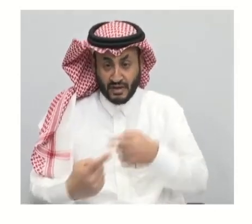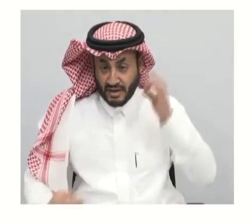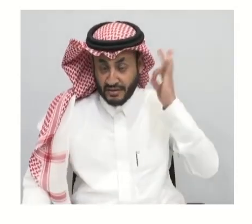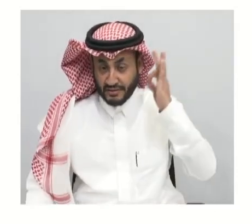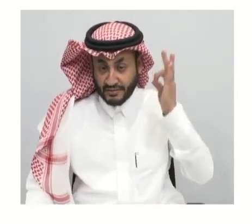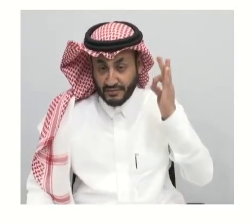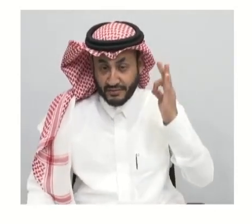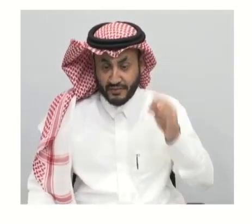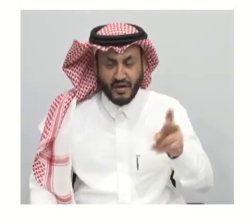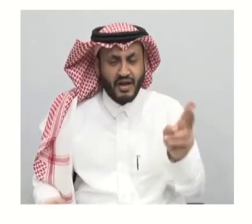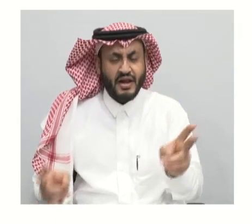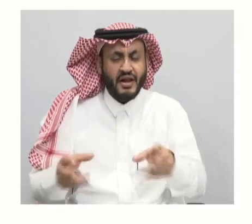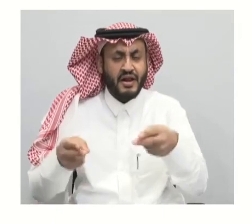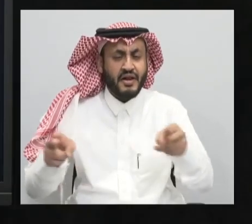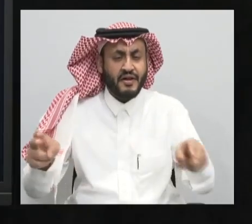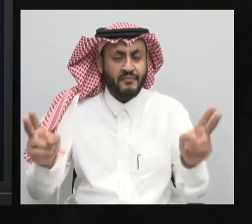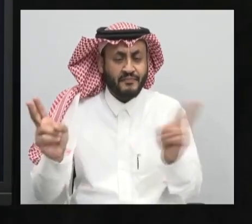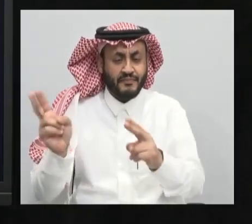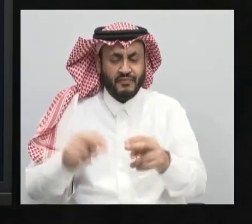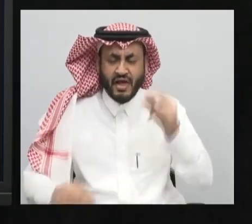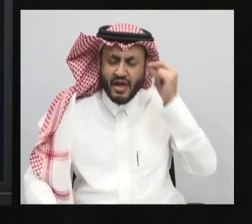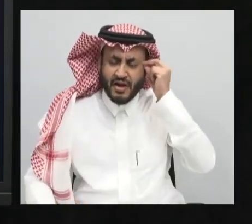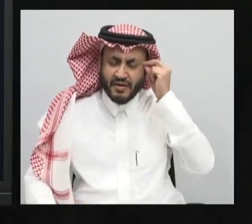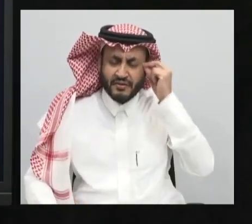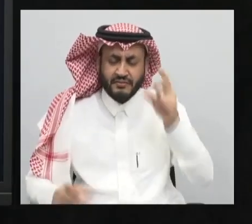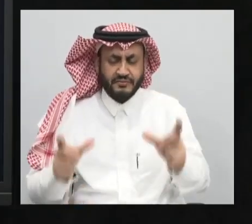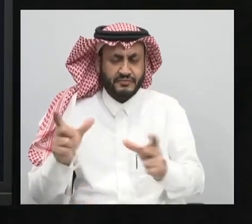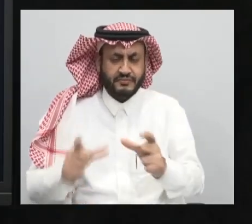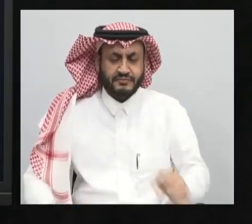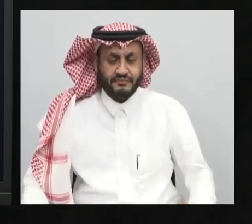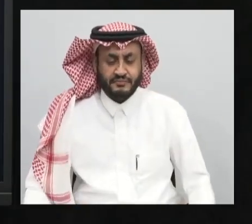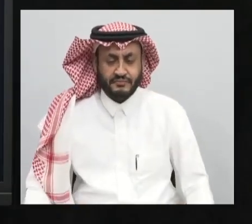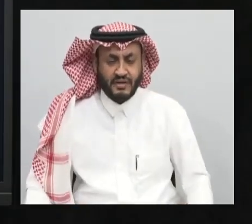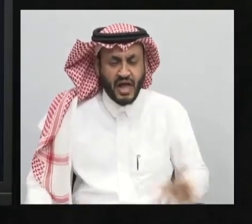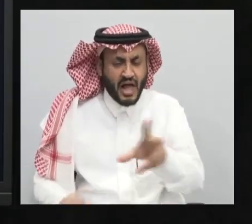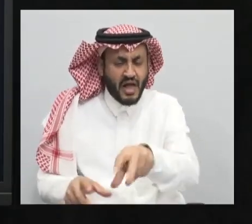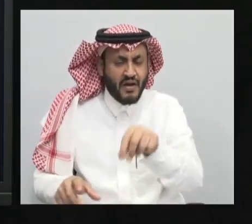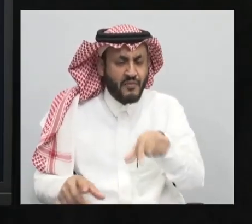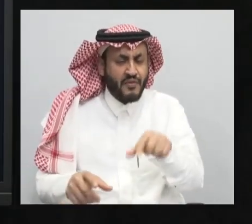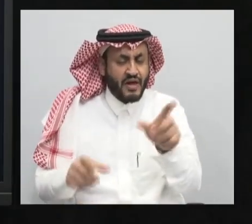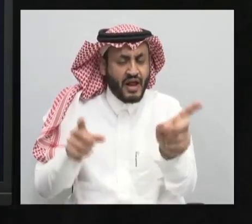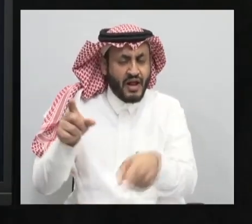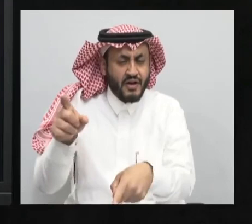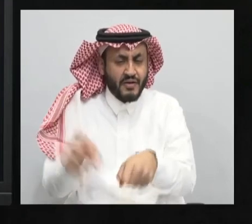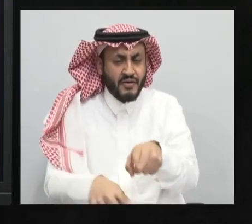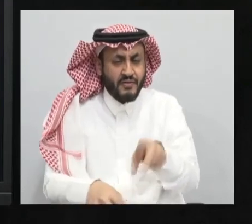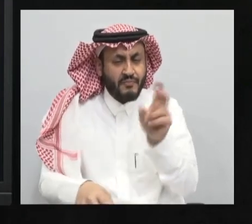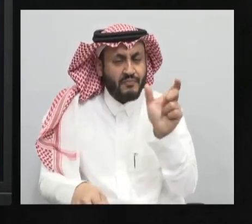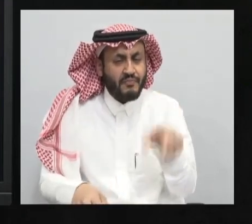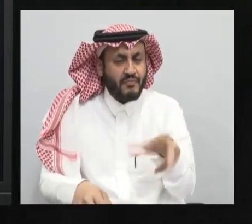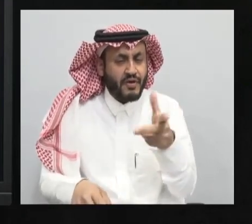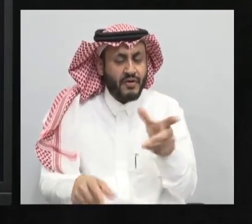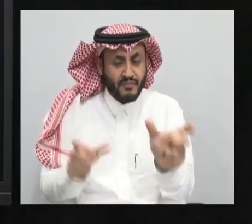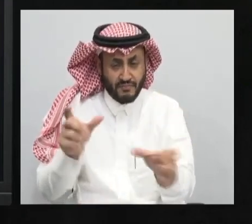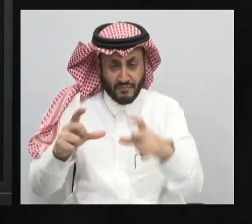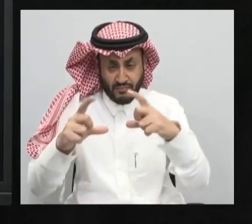to different conversation and we tried to guess and infer which conversation matches with which picture